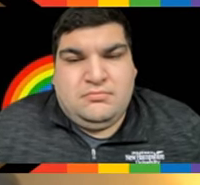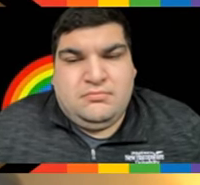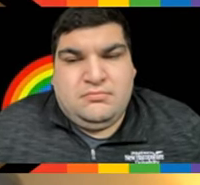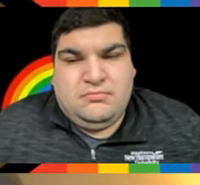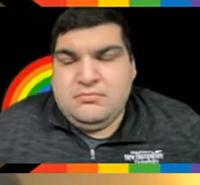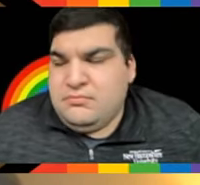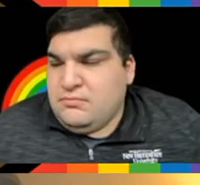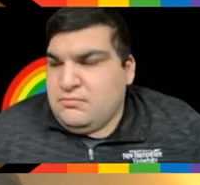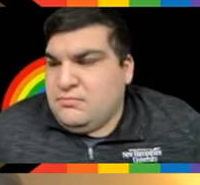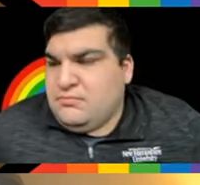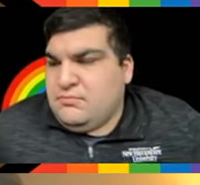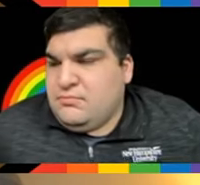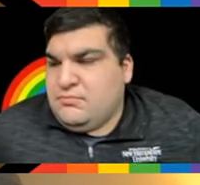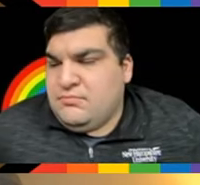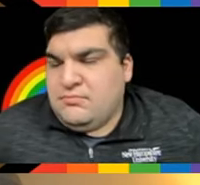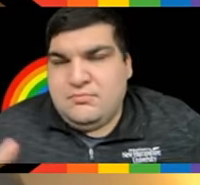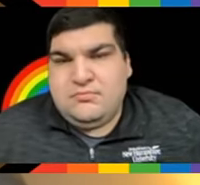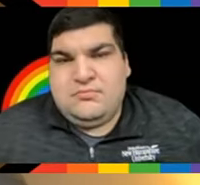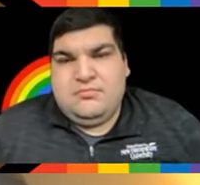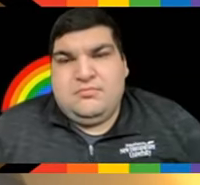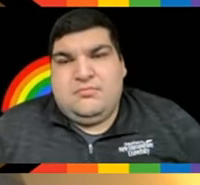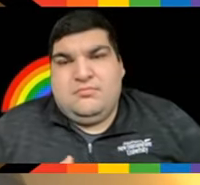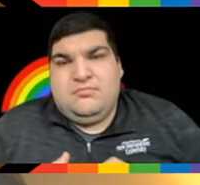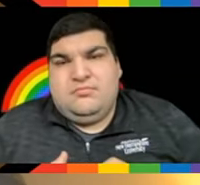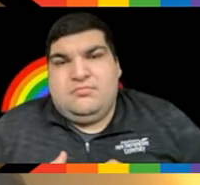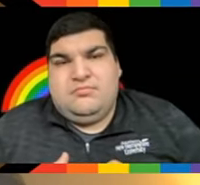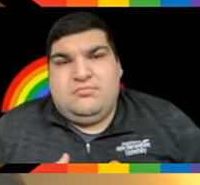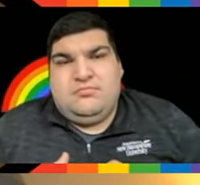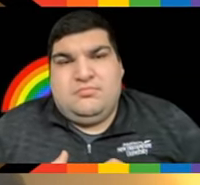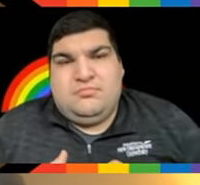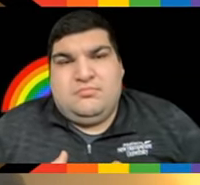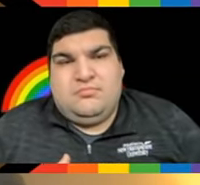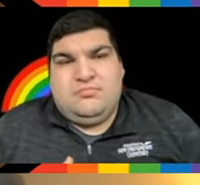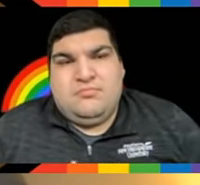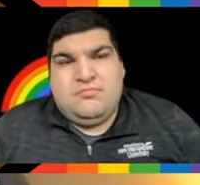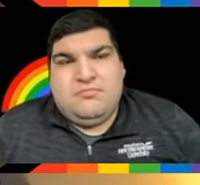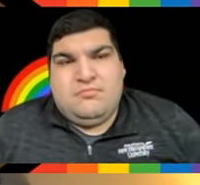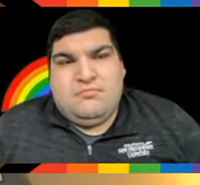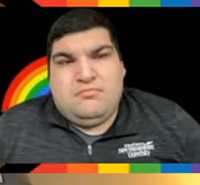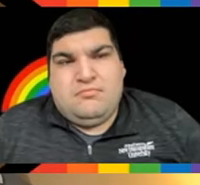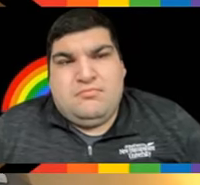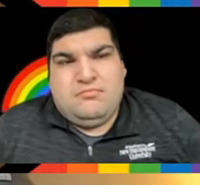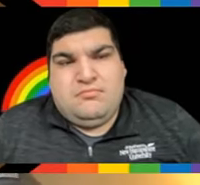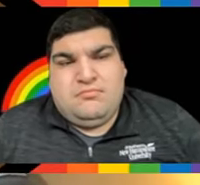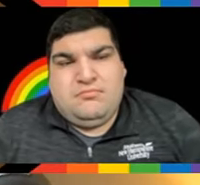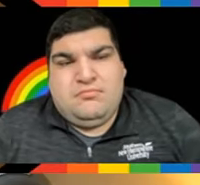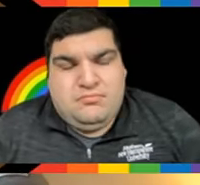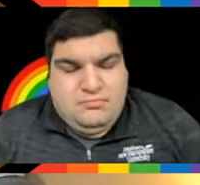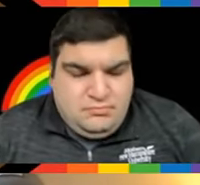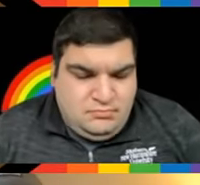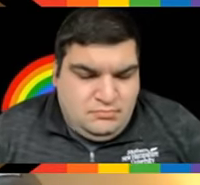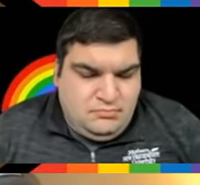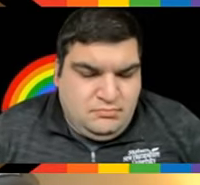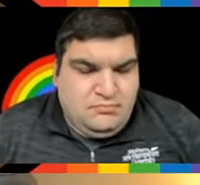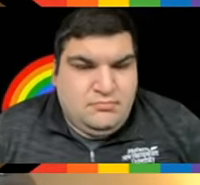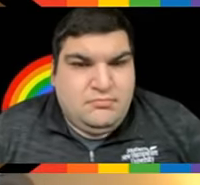meaningful campaigns for change. Bring your ideas and be ready to learn.